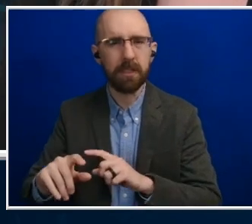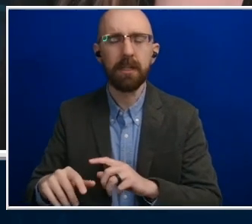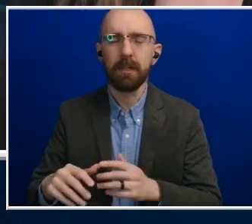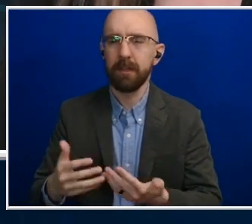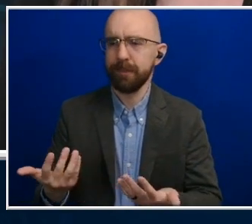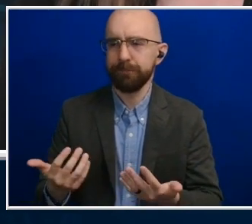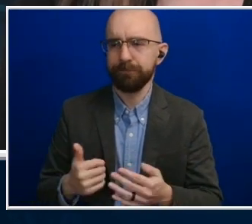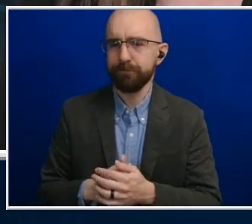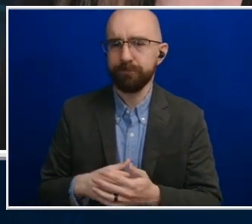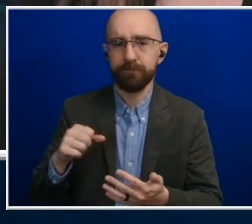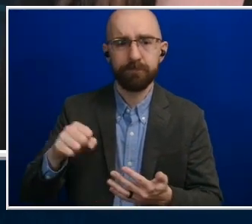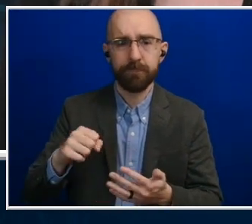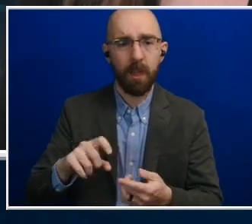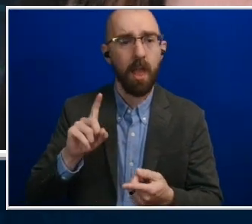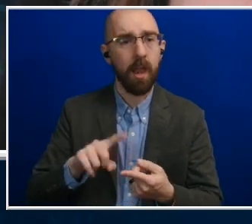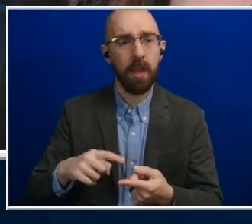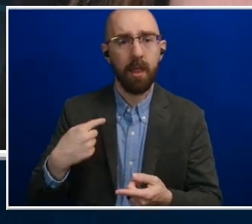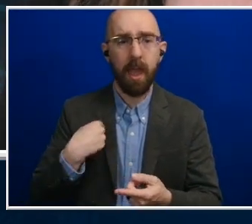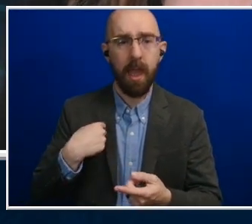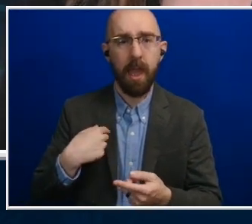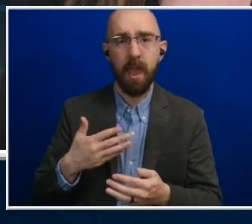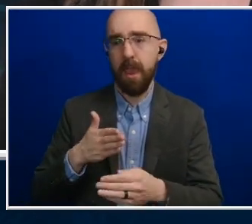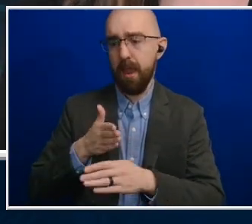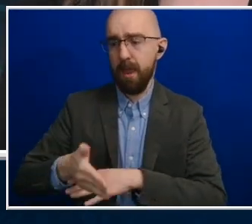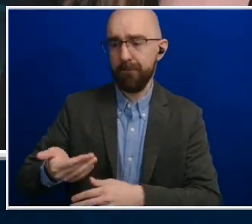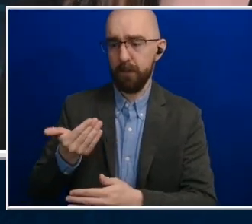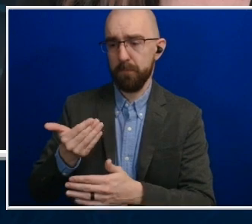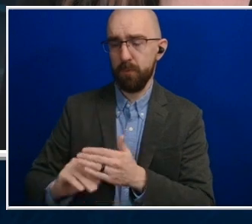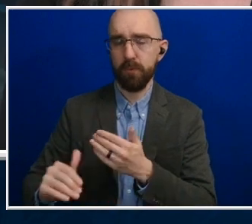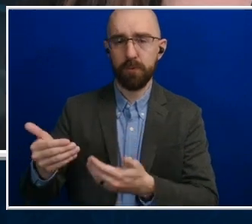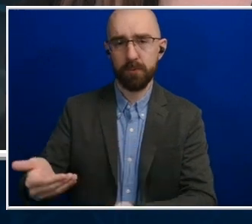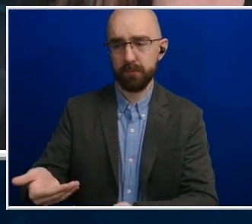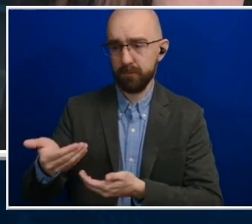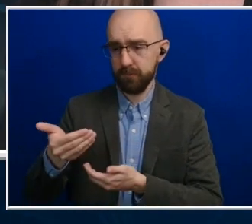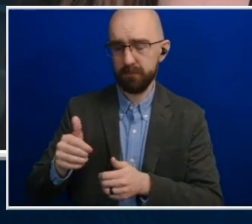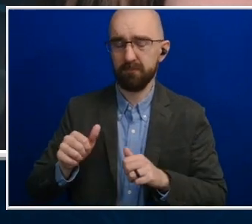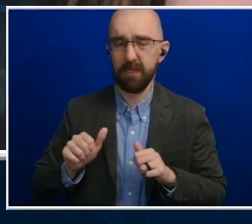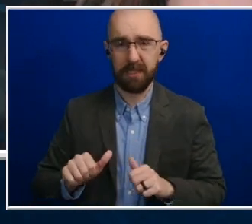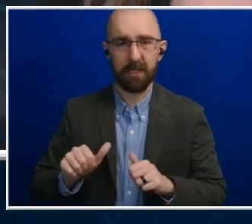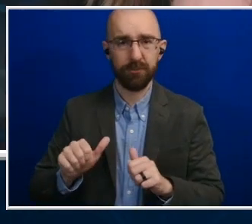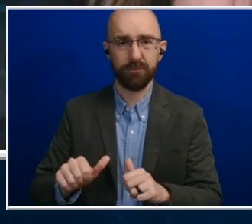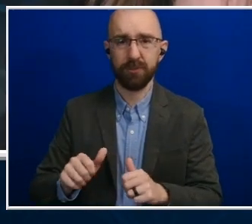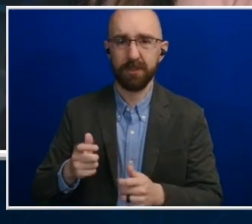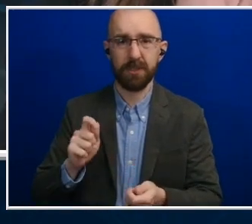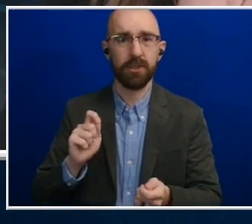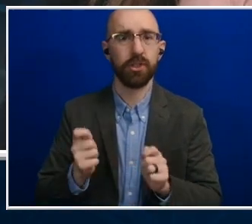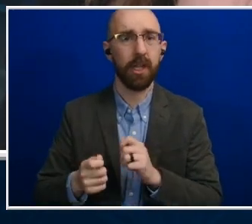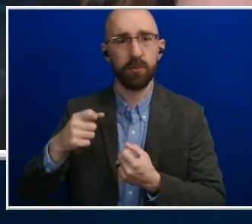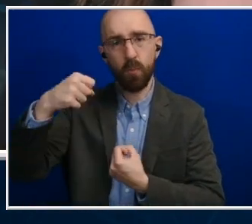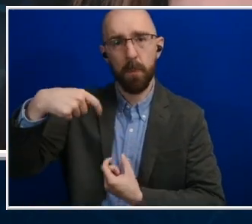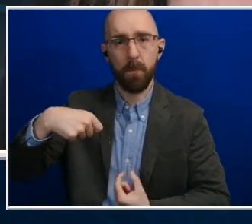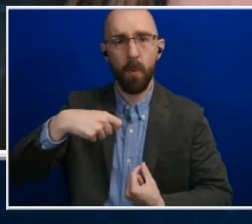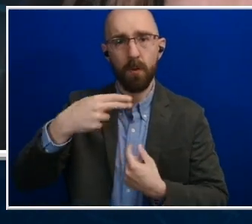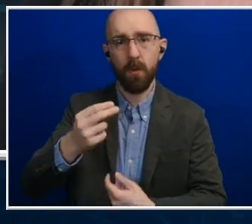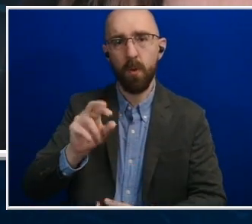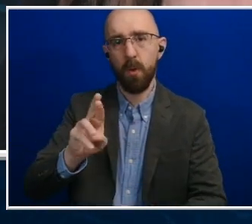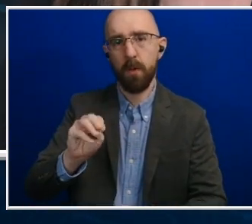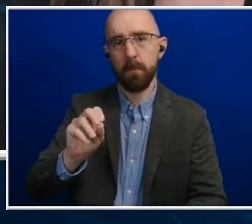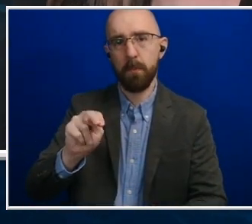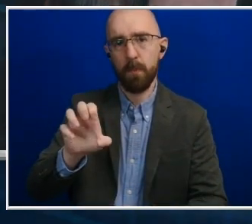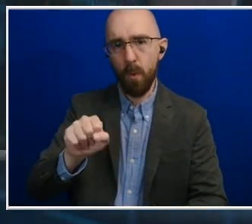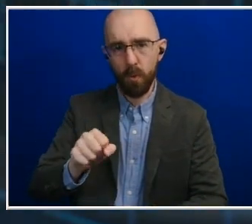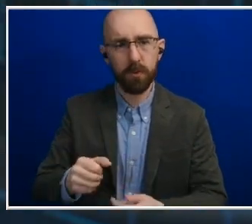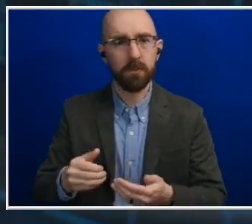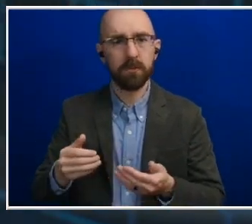until I was postpartum, and I think it potentially was like the change in hormones brought on the grand mal seizure that caused